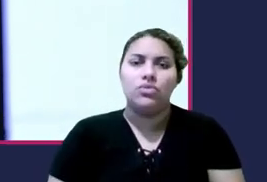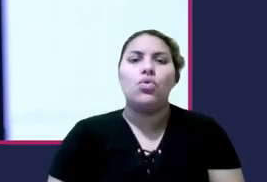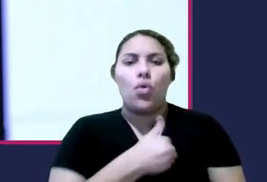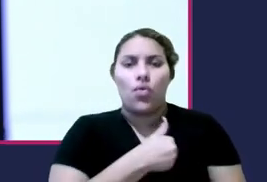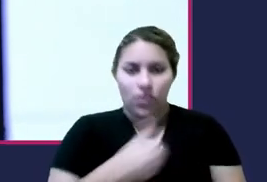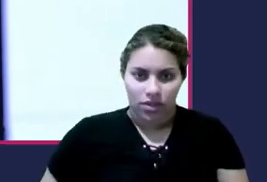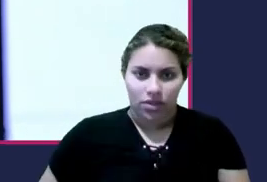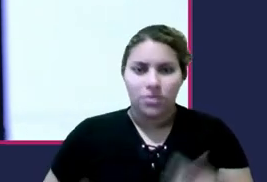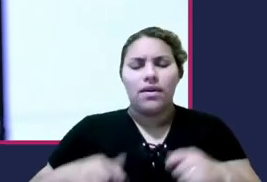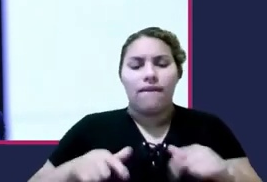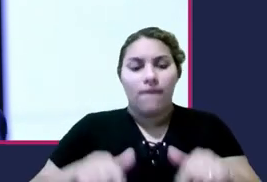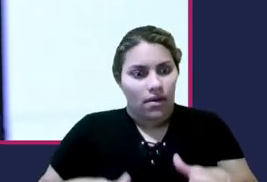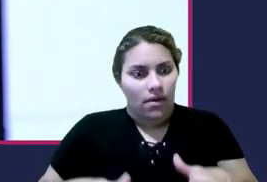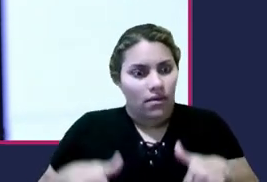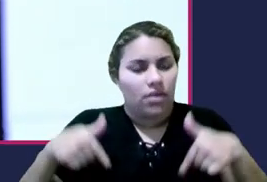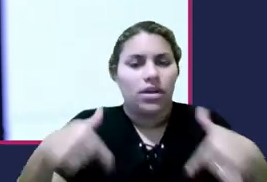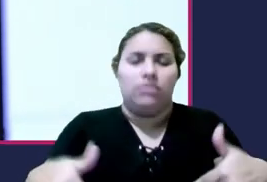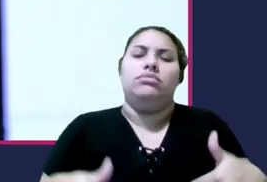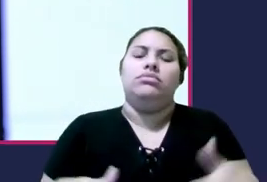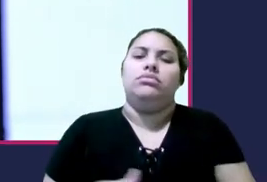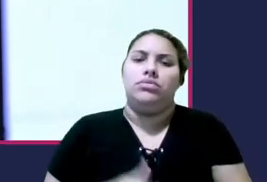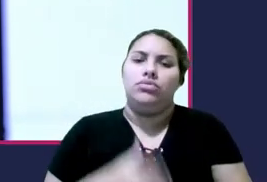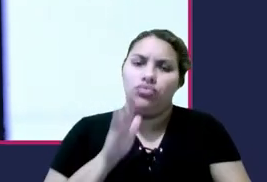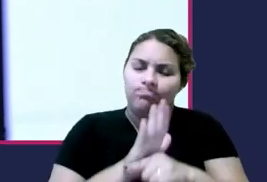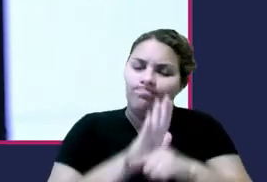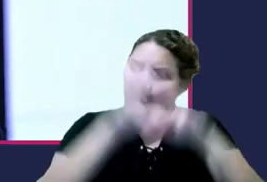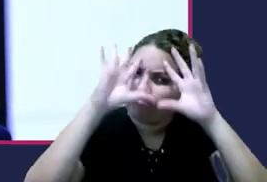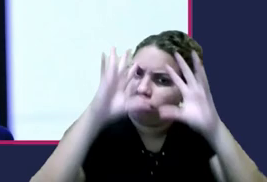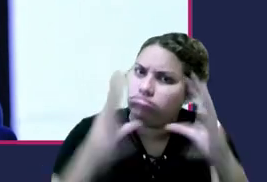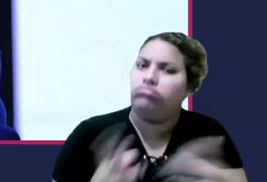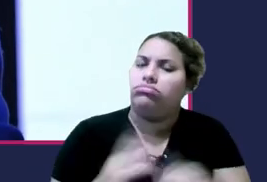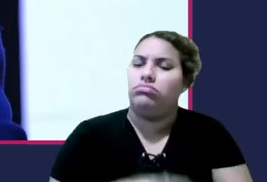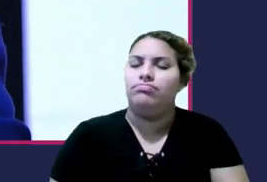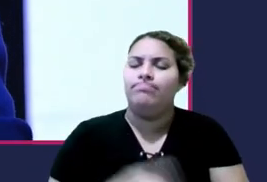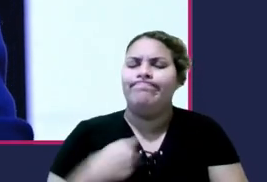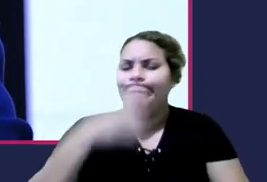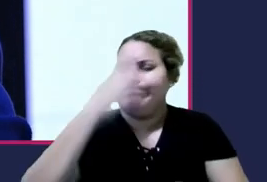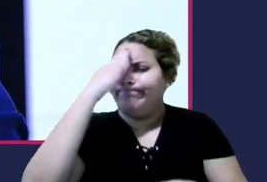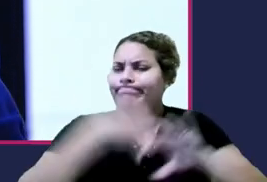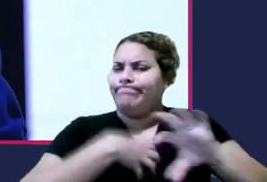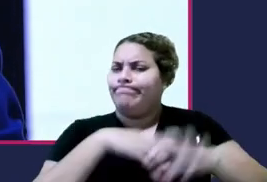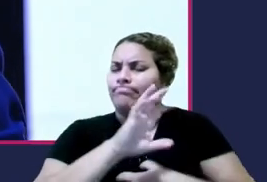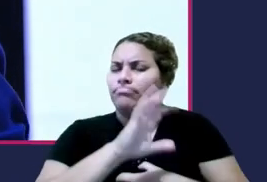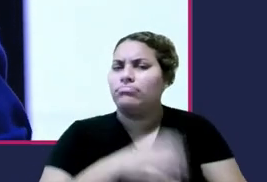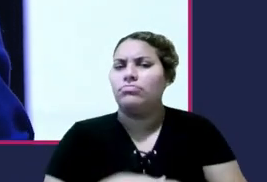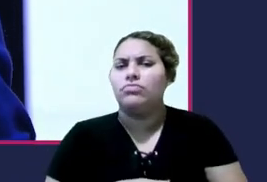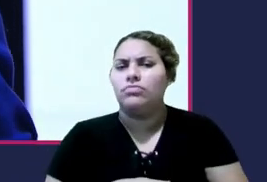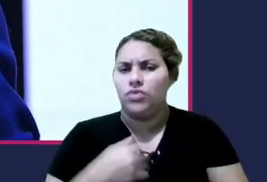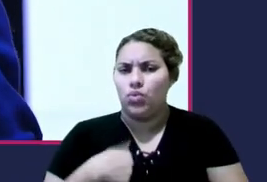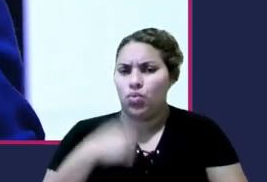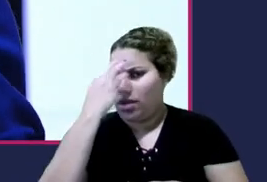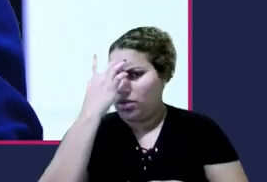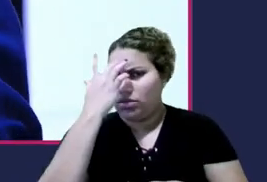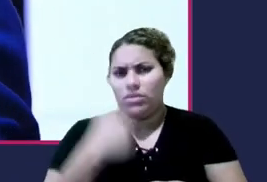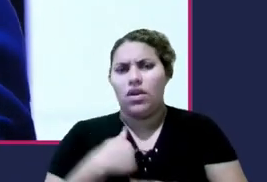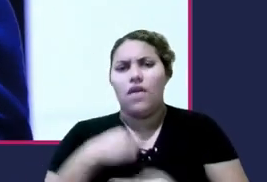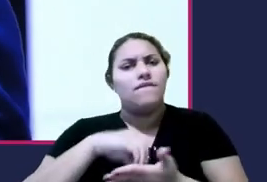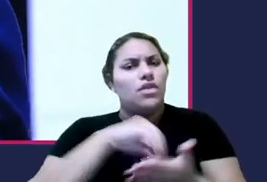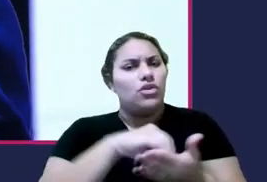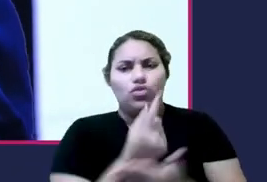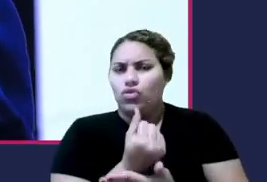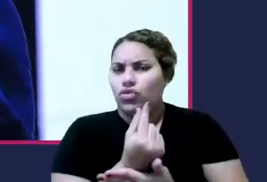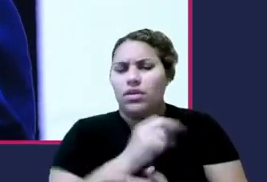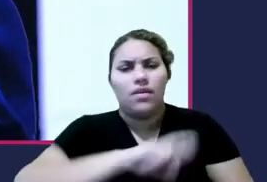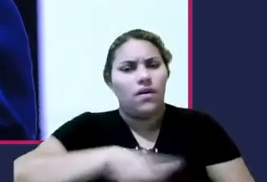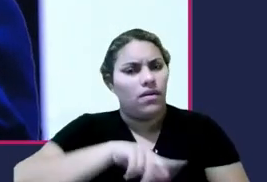This information should be out there. The government must be more proactive, understand. And